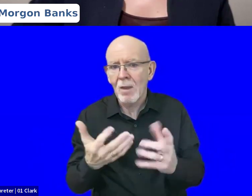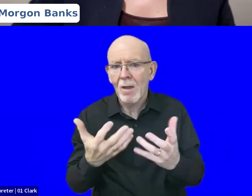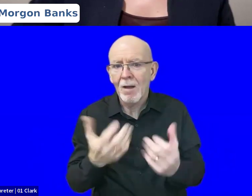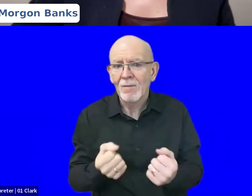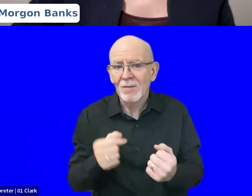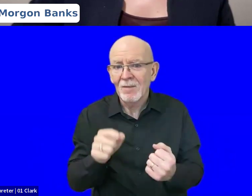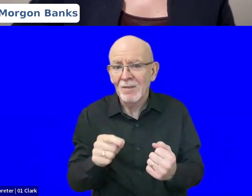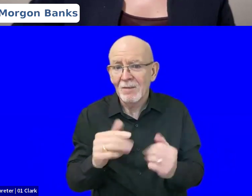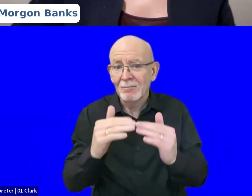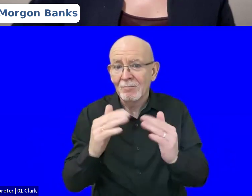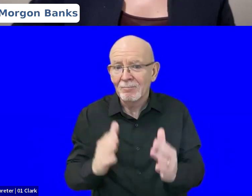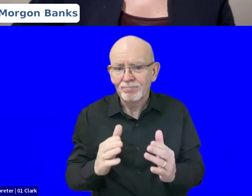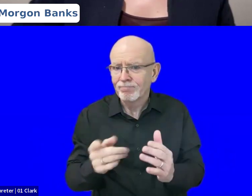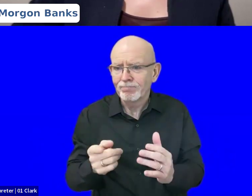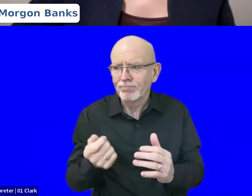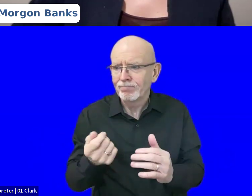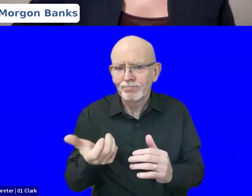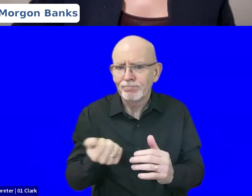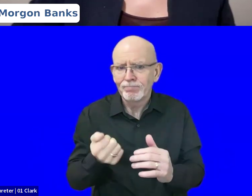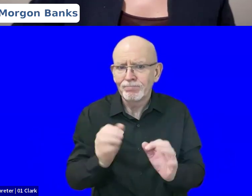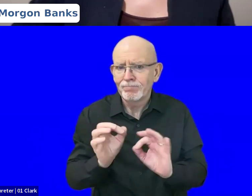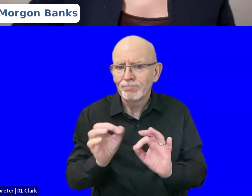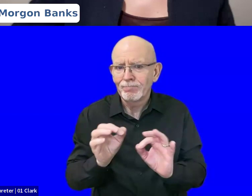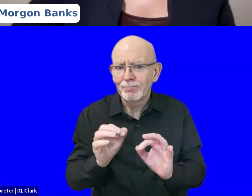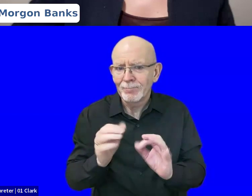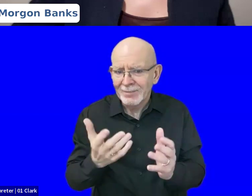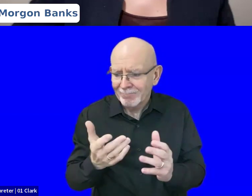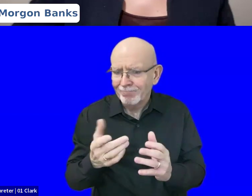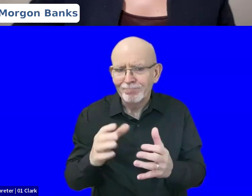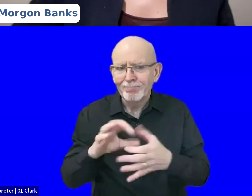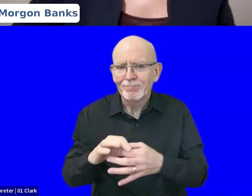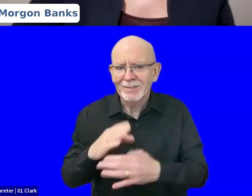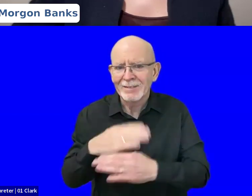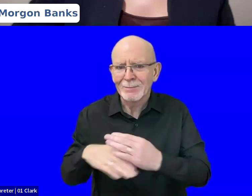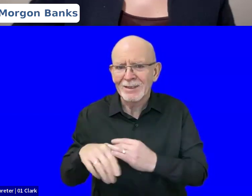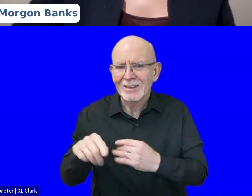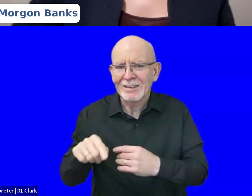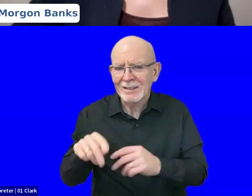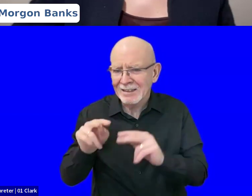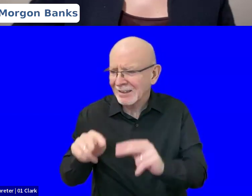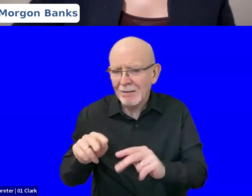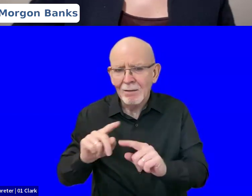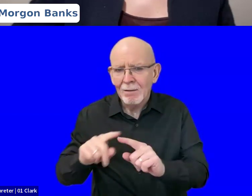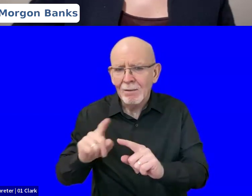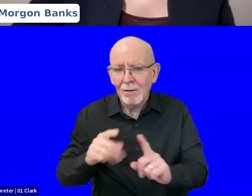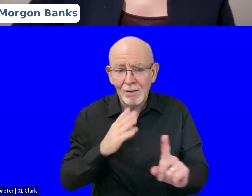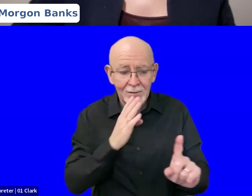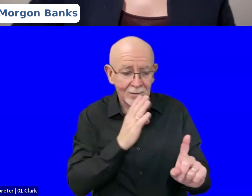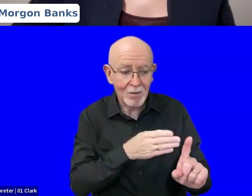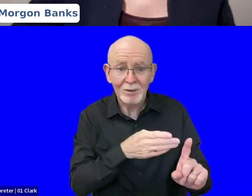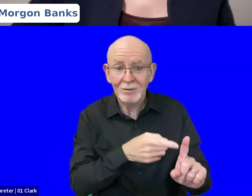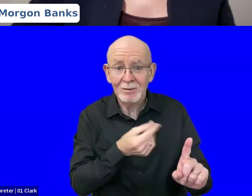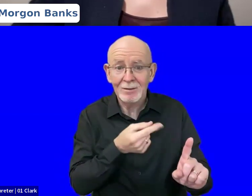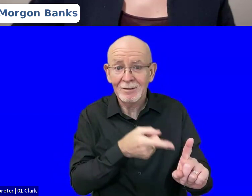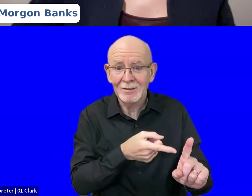of an economic impact on the household, but there could be a big impact on the well-being of the person